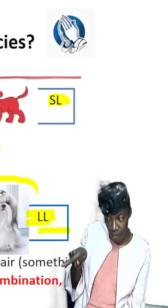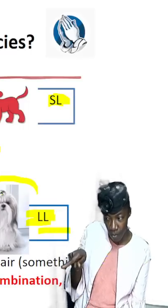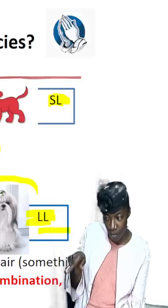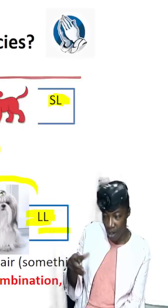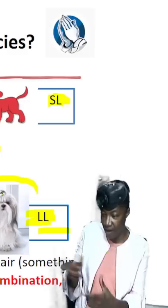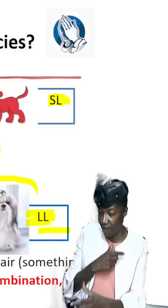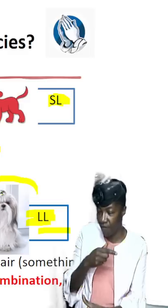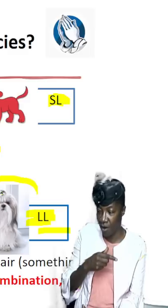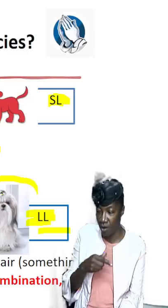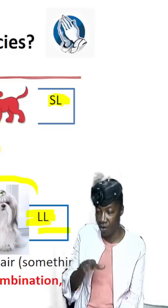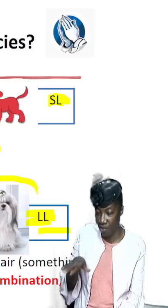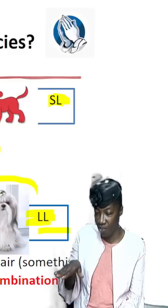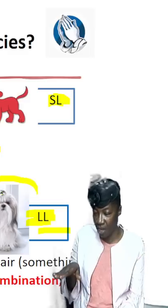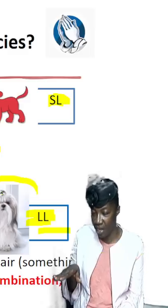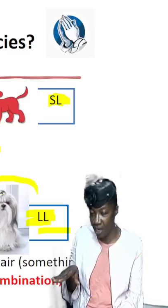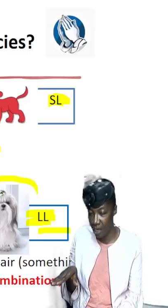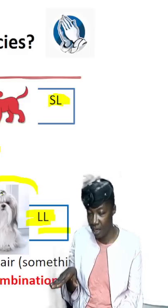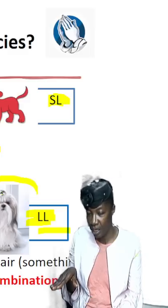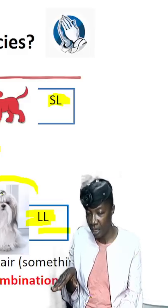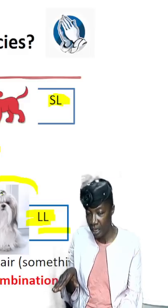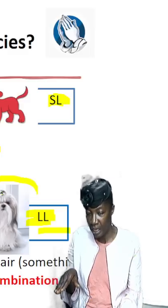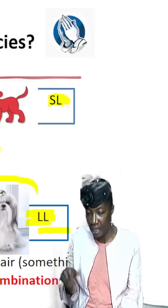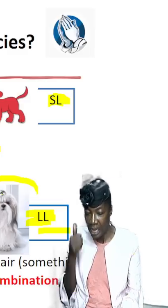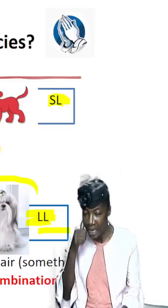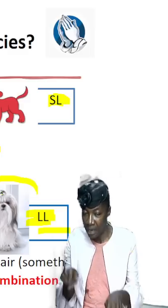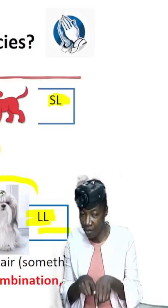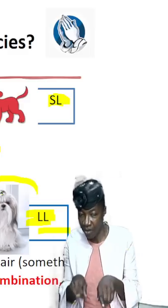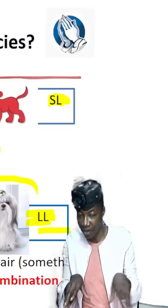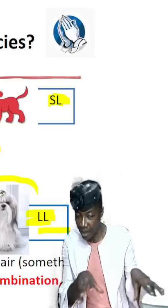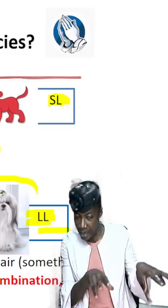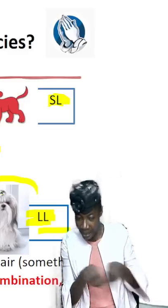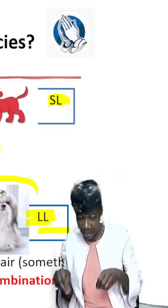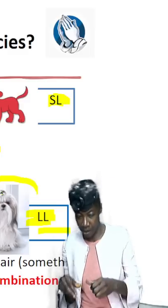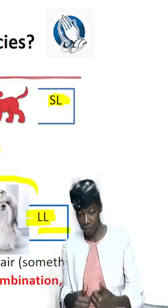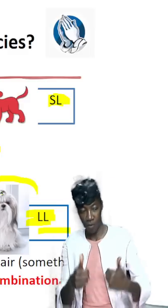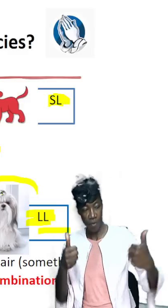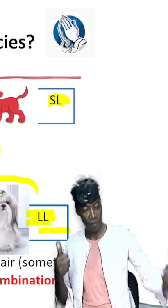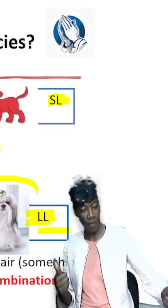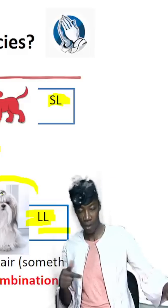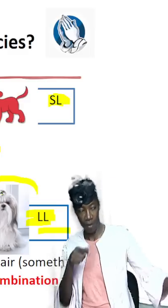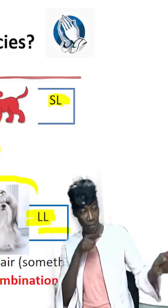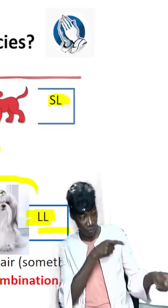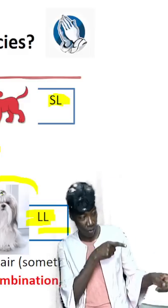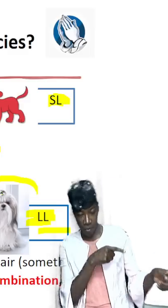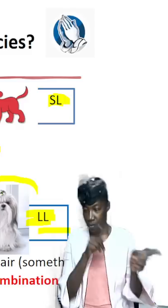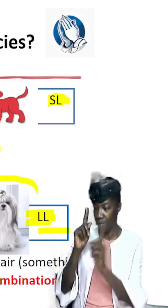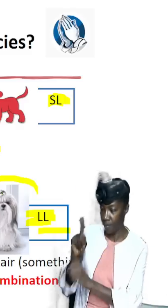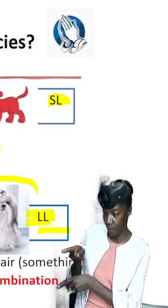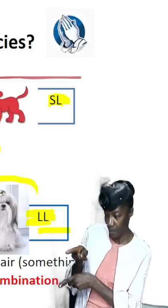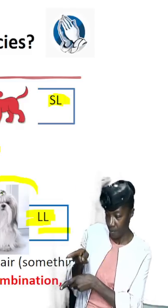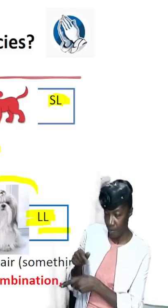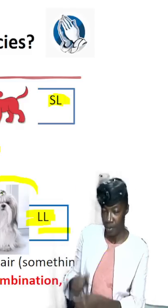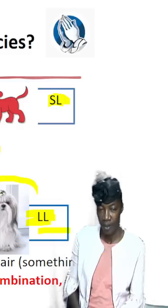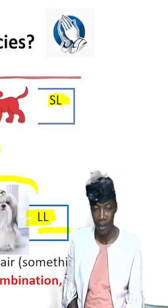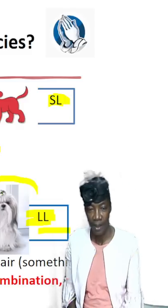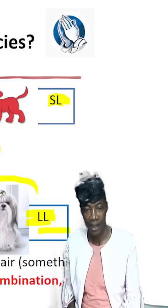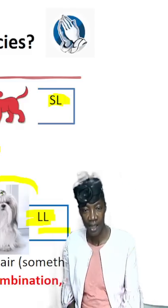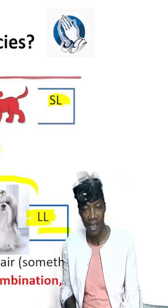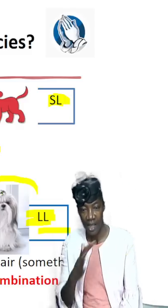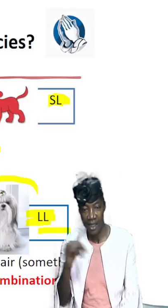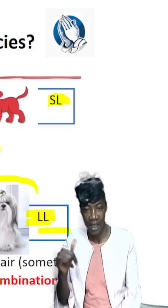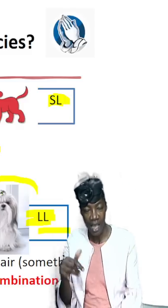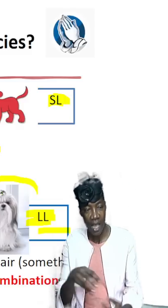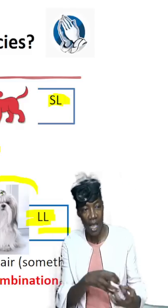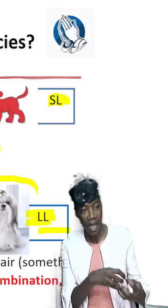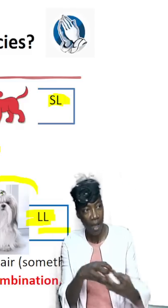first child, is taken out, separated, and then isolated, put over a place, and they